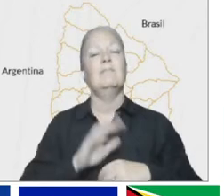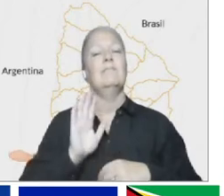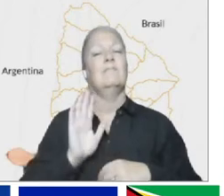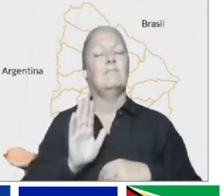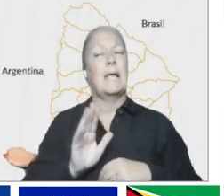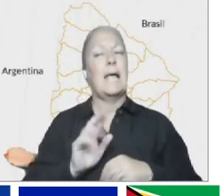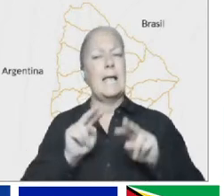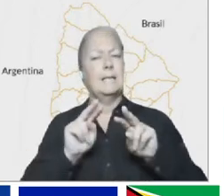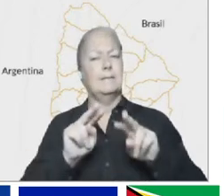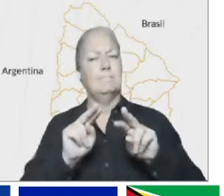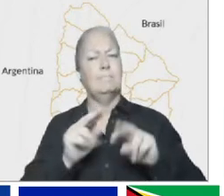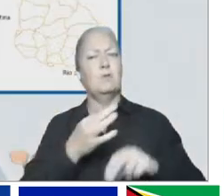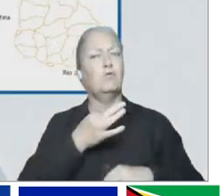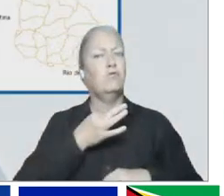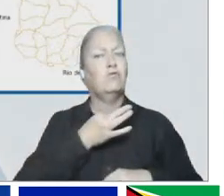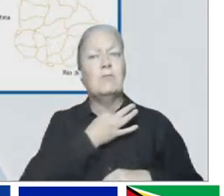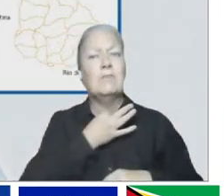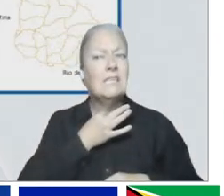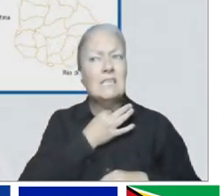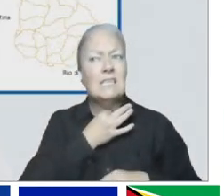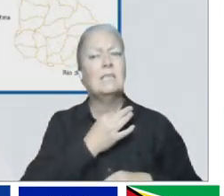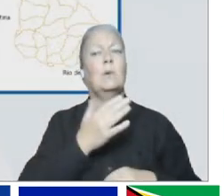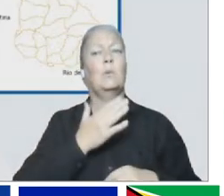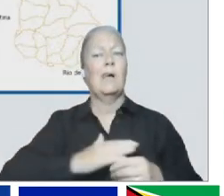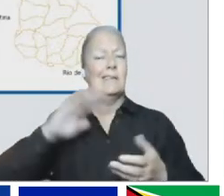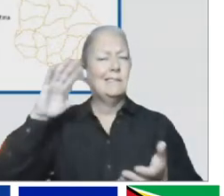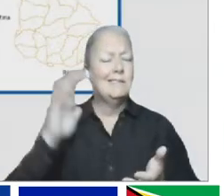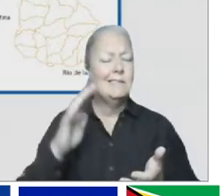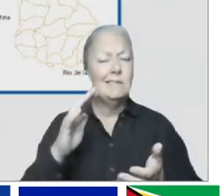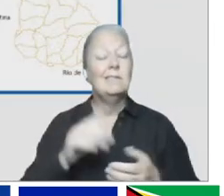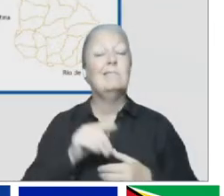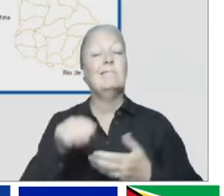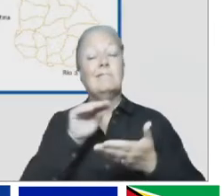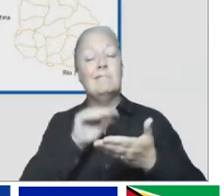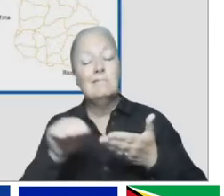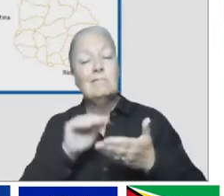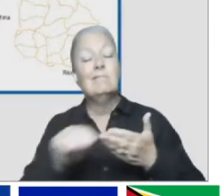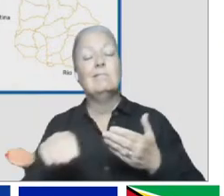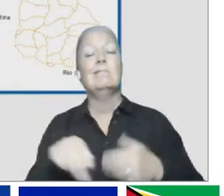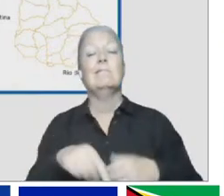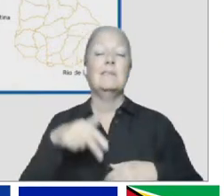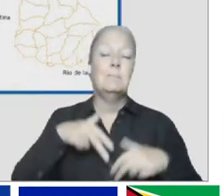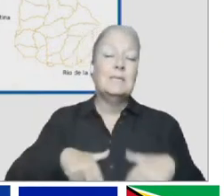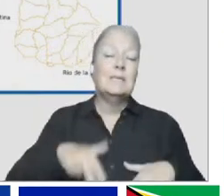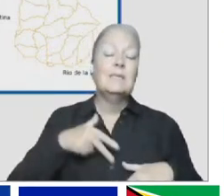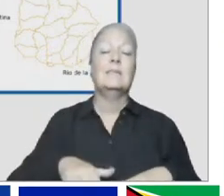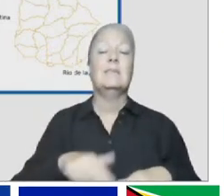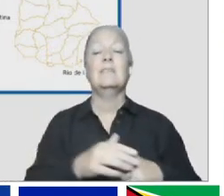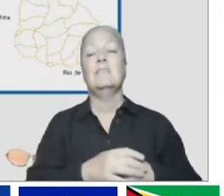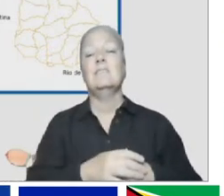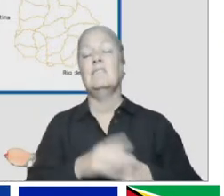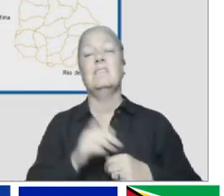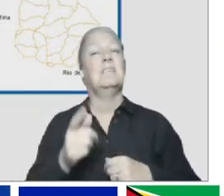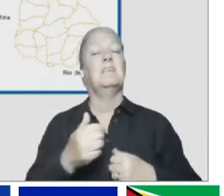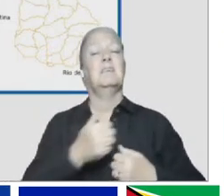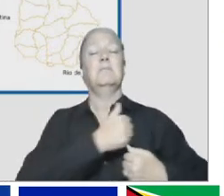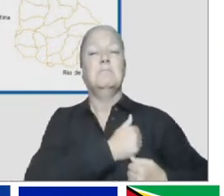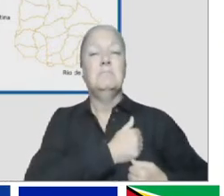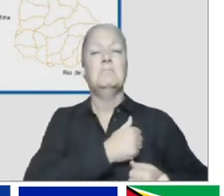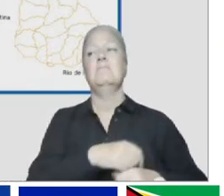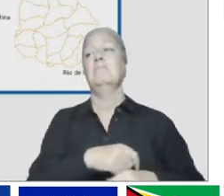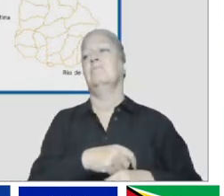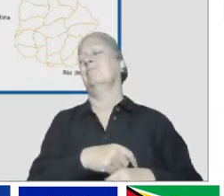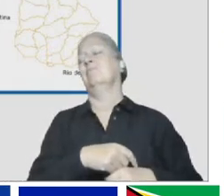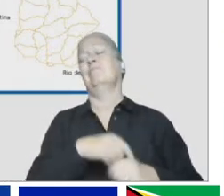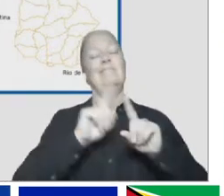the under secretariats and ministers of interior, defense, energy, industry, mining,